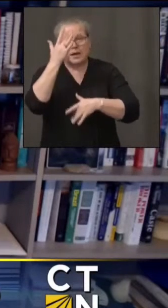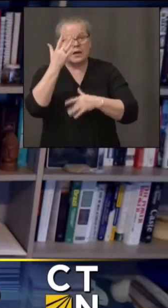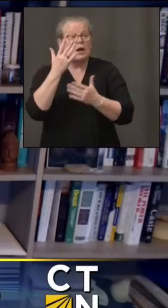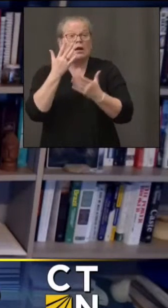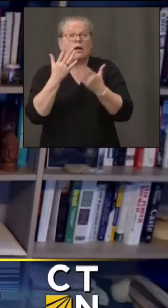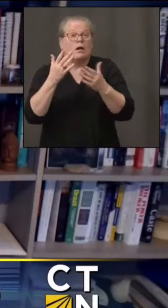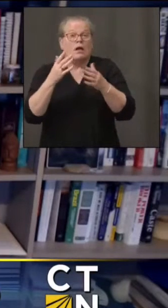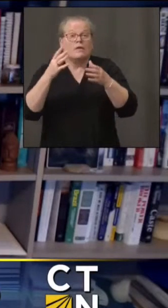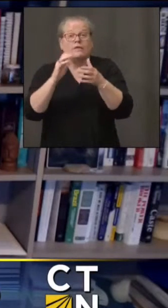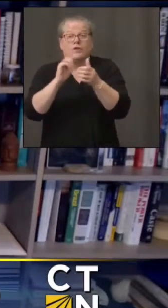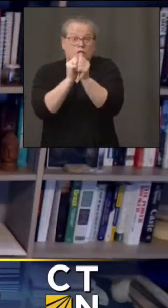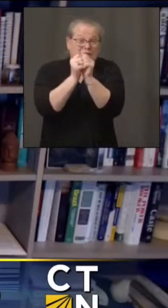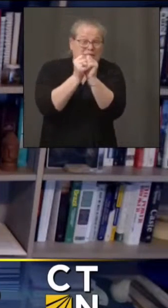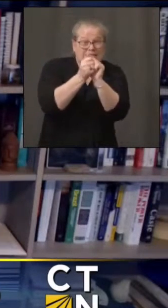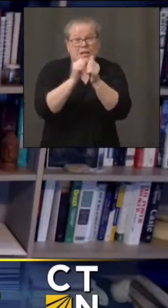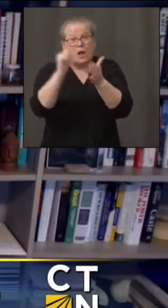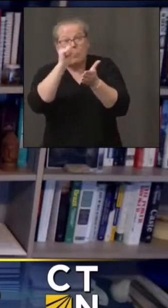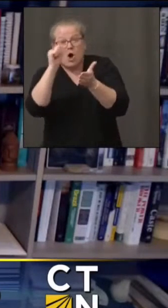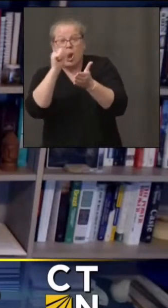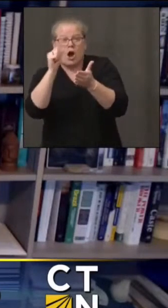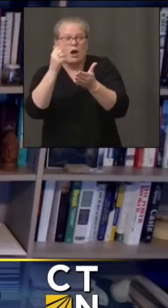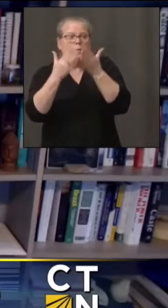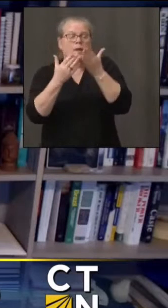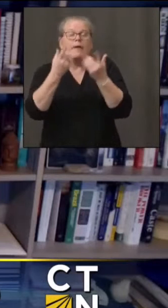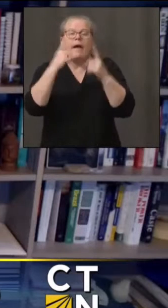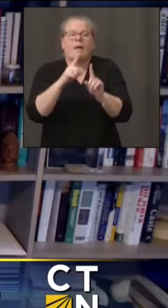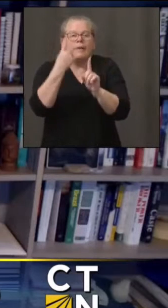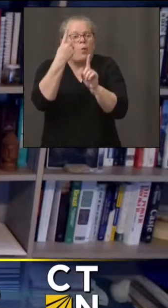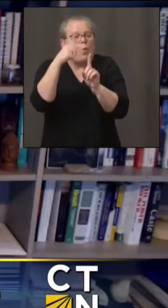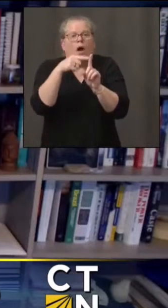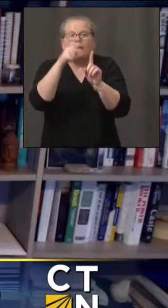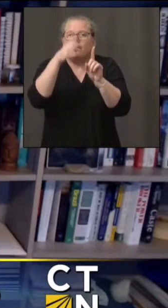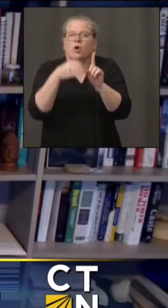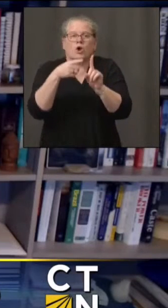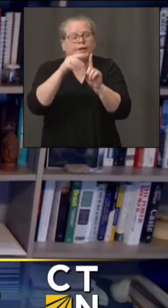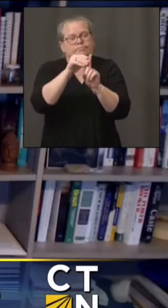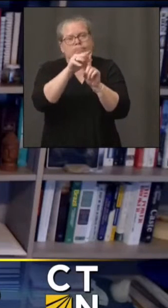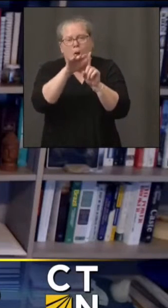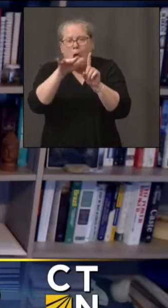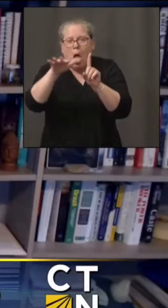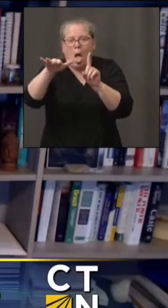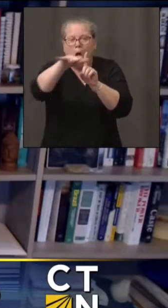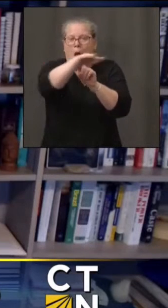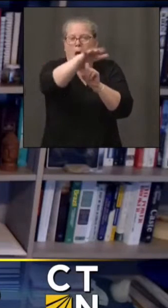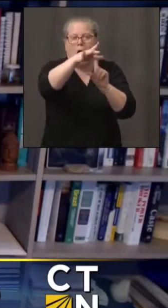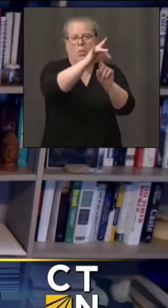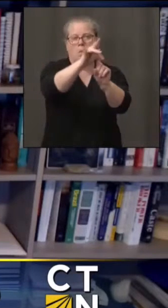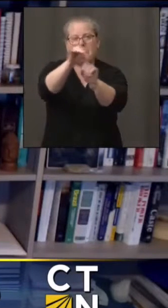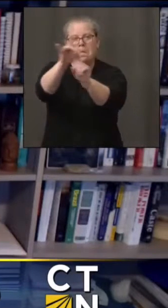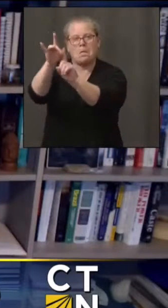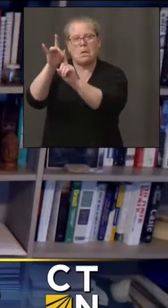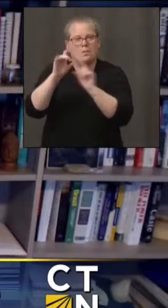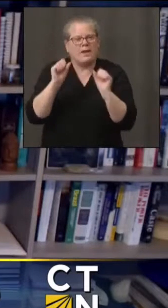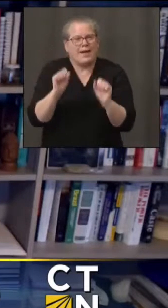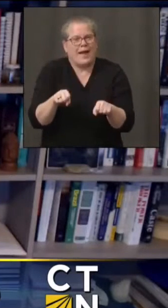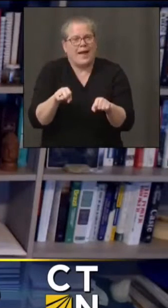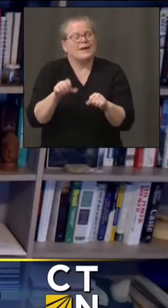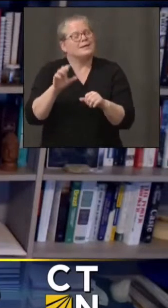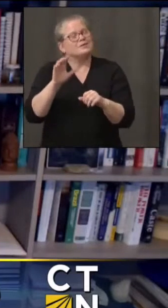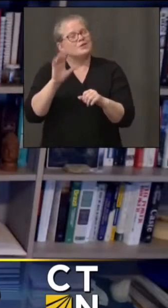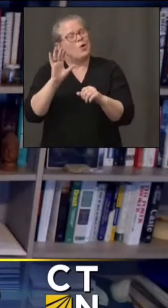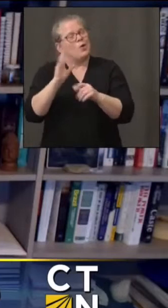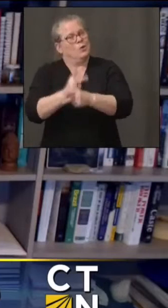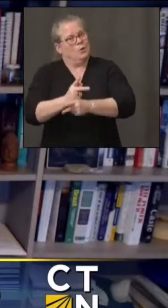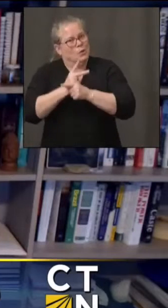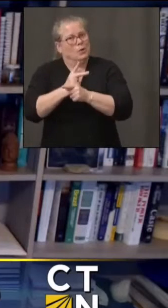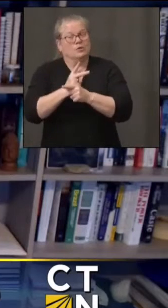people who are apt to be a super spreader. And so if there's anything takeaway message, and I think this plays out